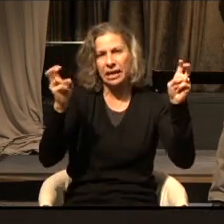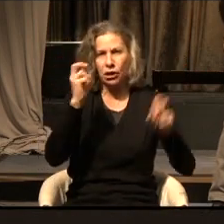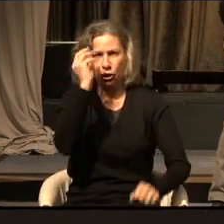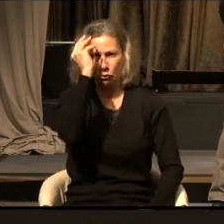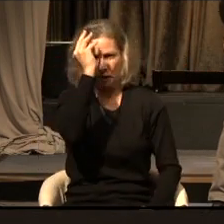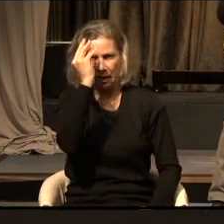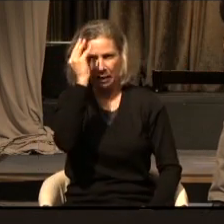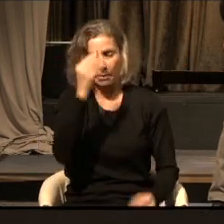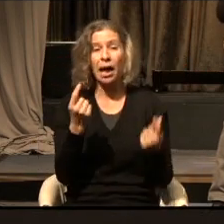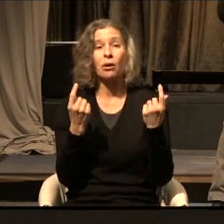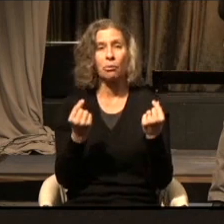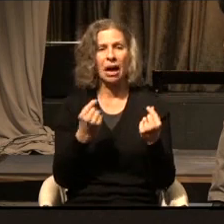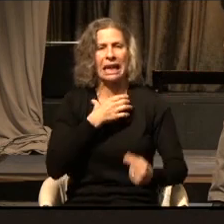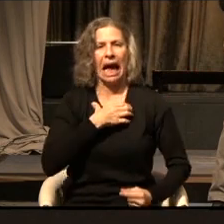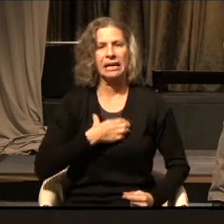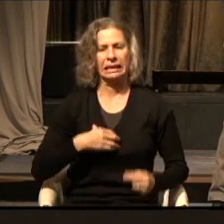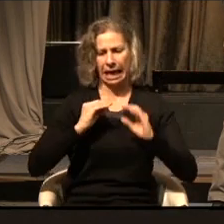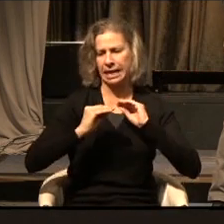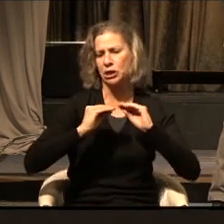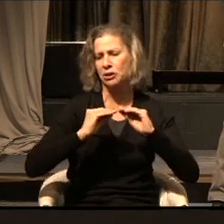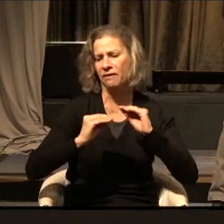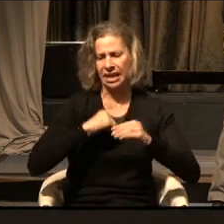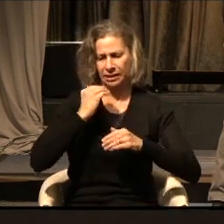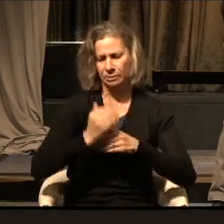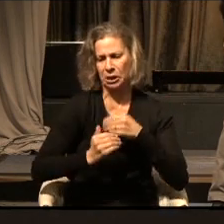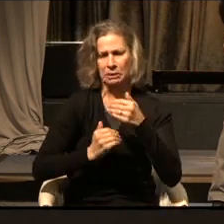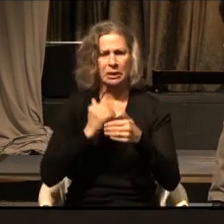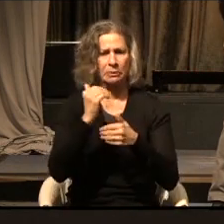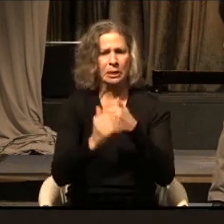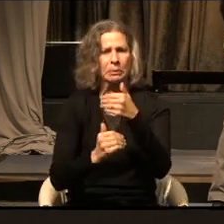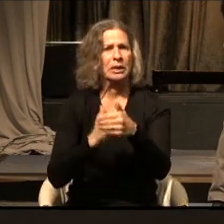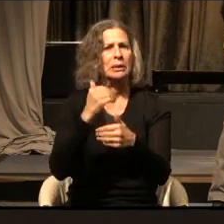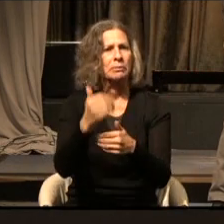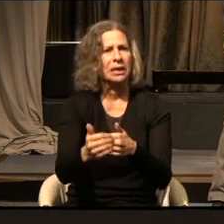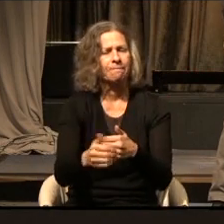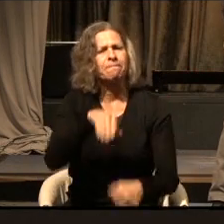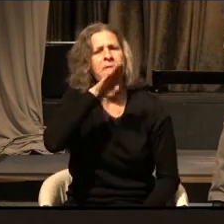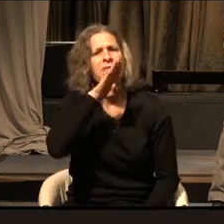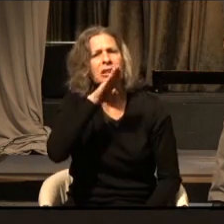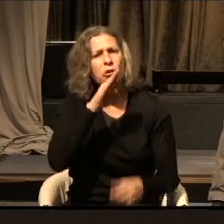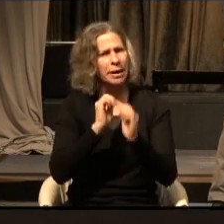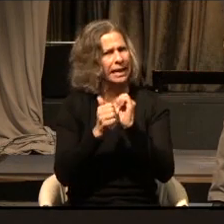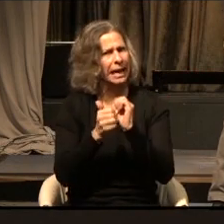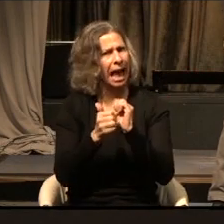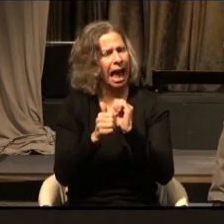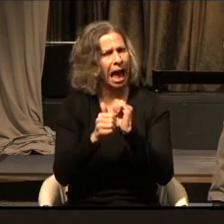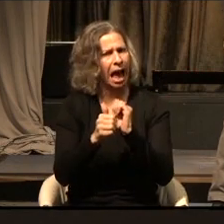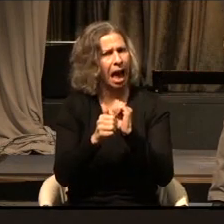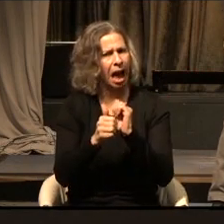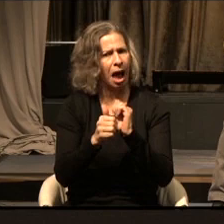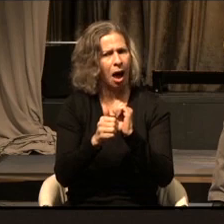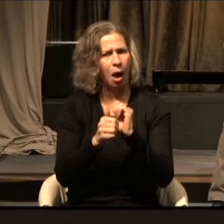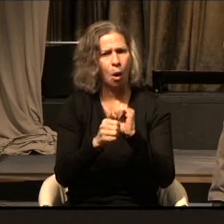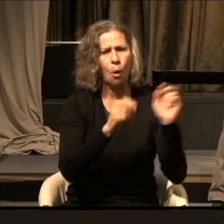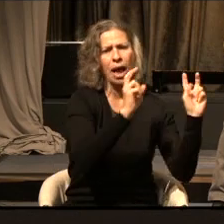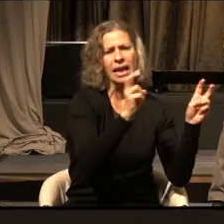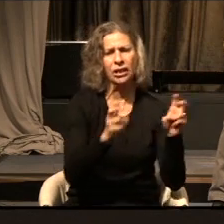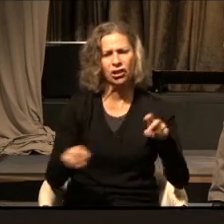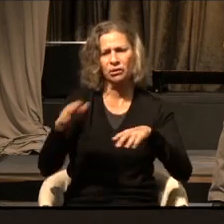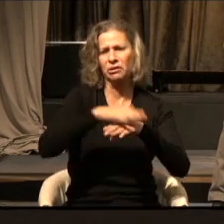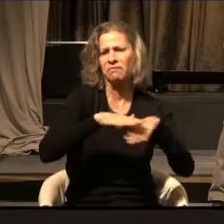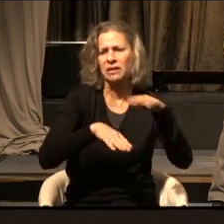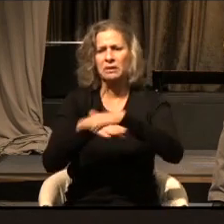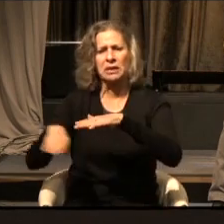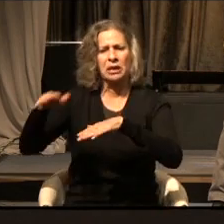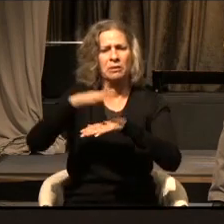is that our desire to try to fix things one step at a time is sometimes frustrated by the fact that things are interrelated. And you'll see that